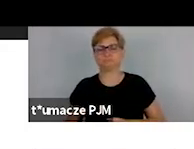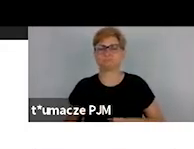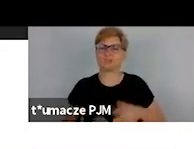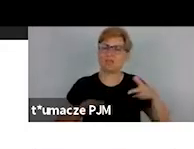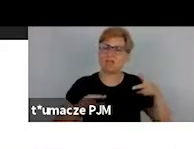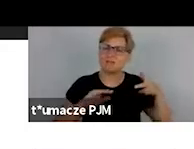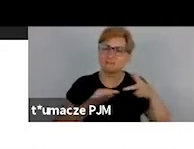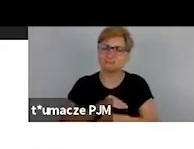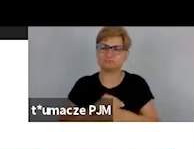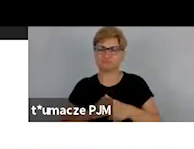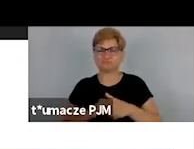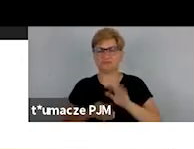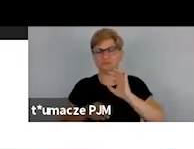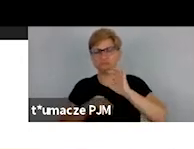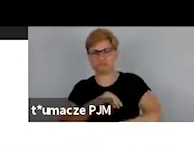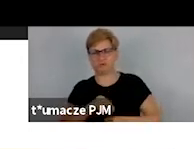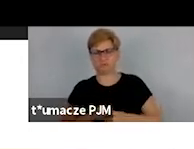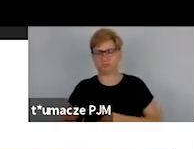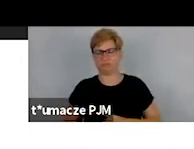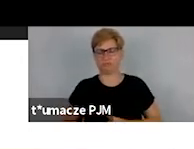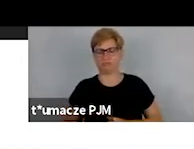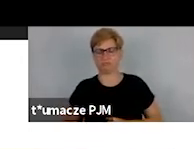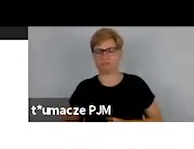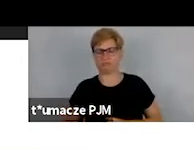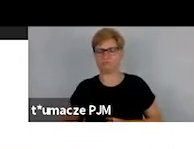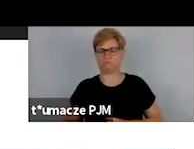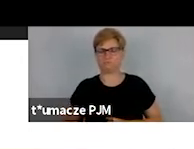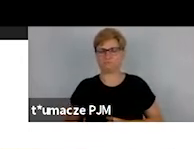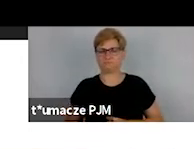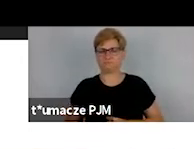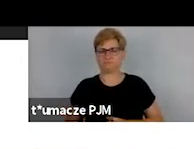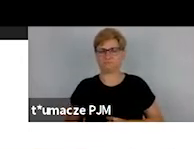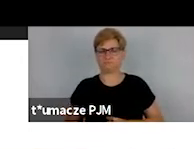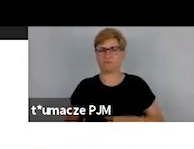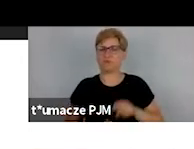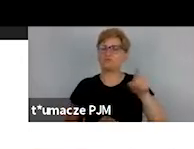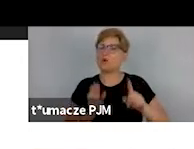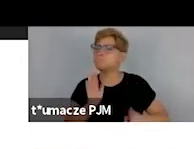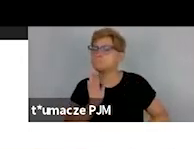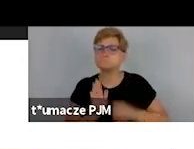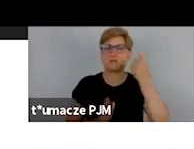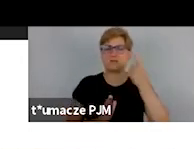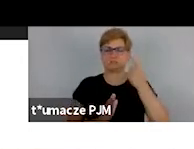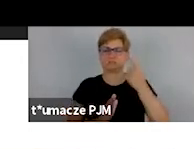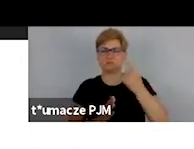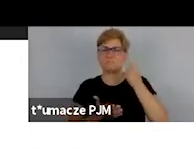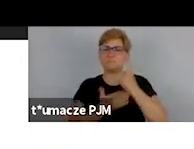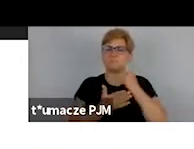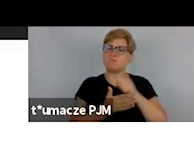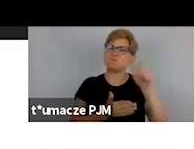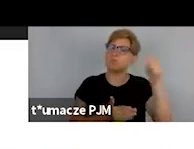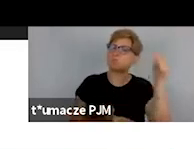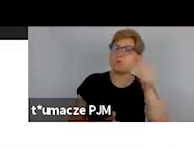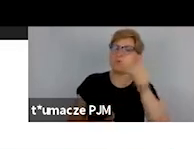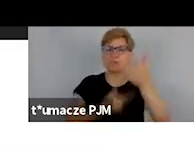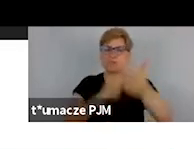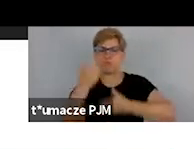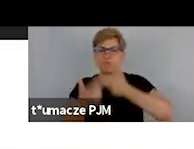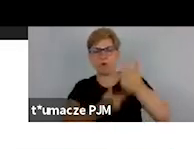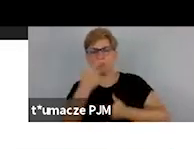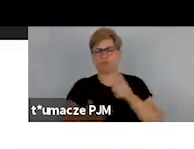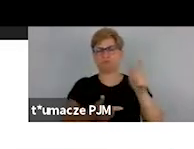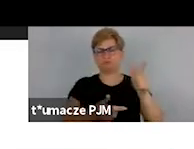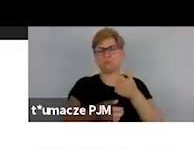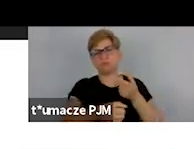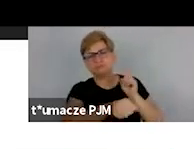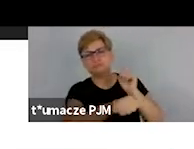violence as a child, they tell themselves they're never going to use the violence that they witnessed and been horrified by, and then they do. And I worked with hundreds